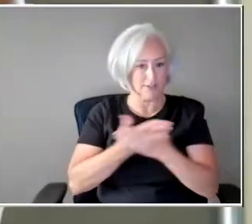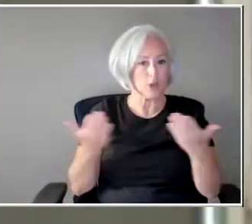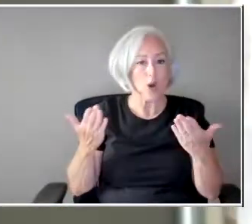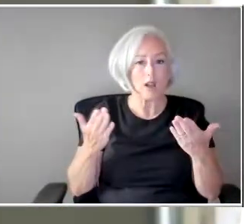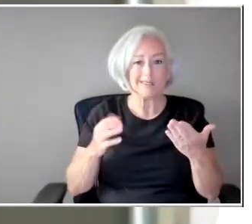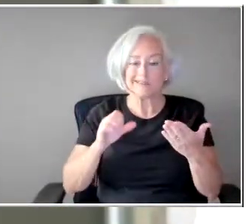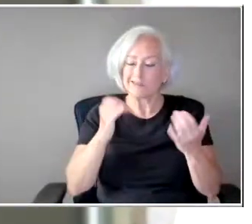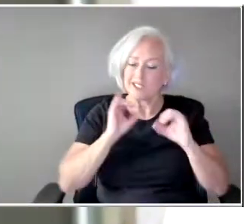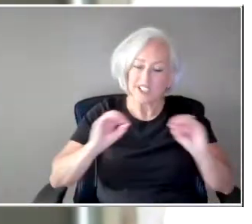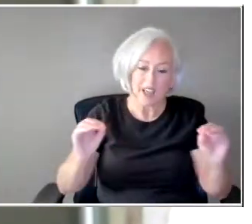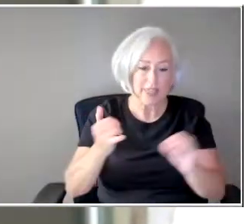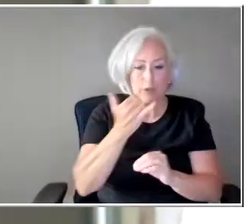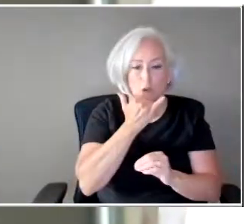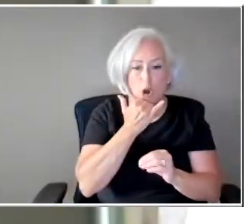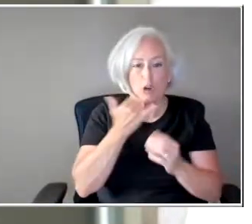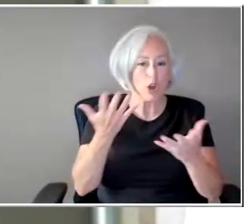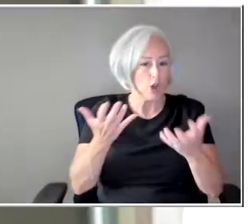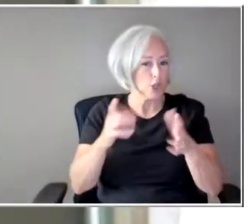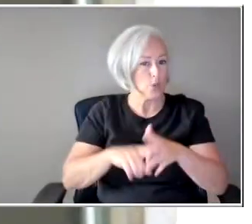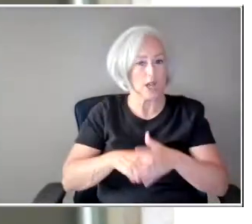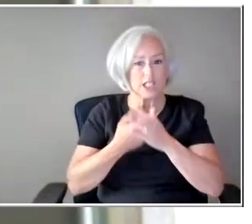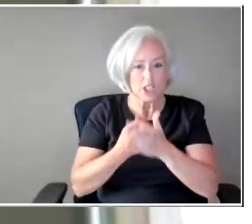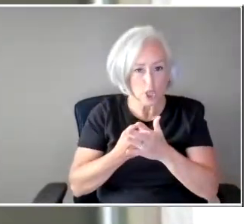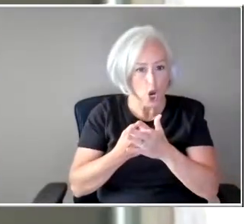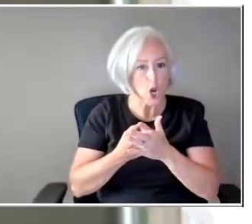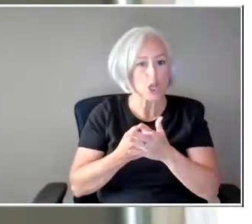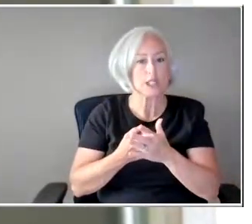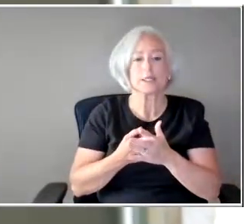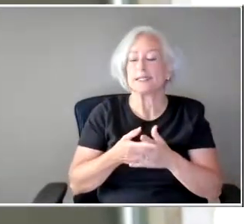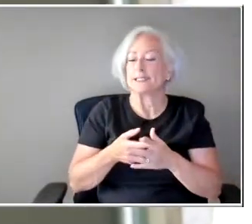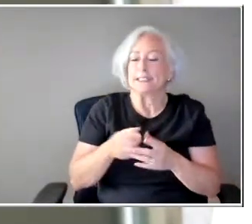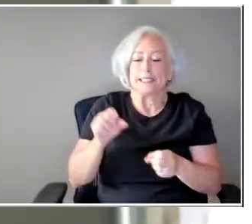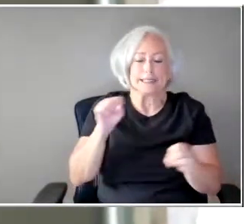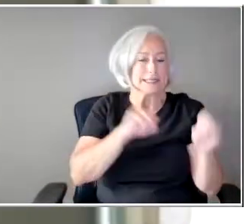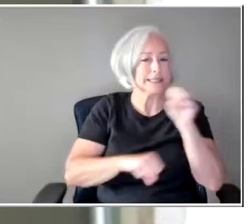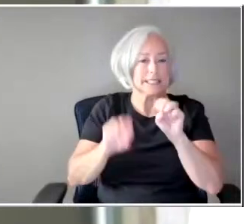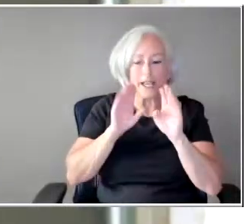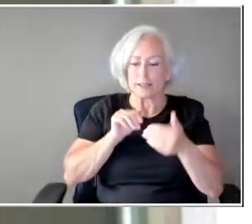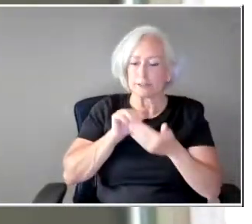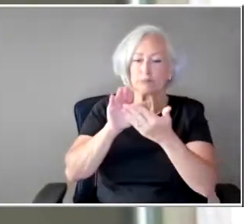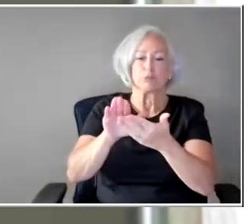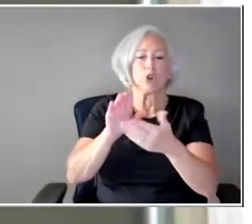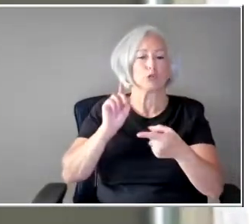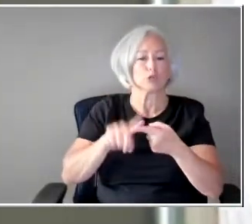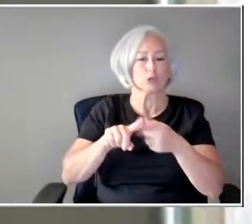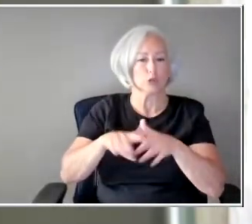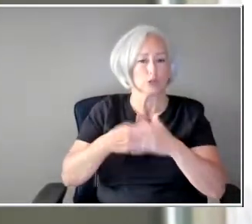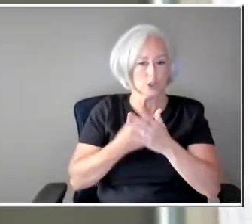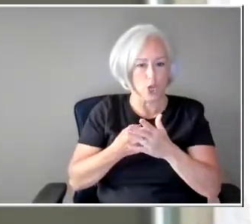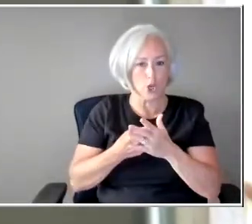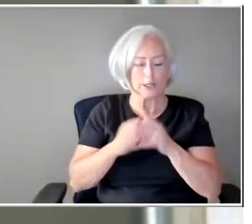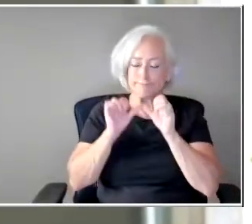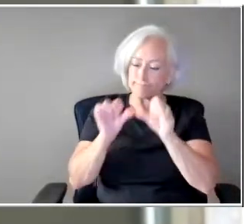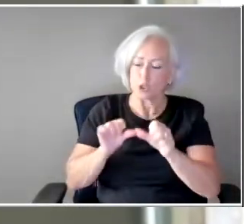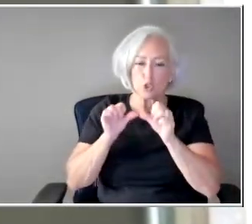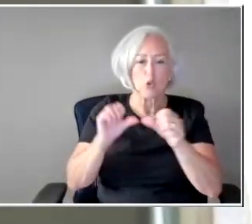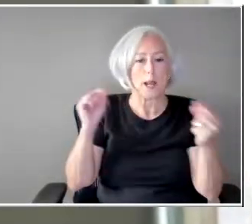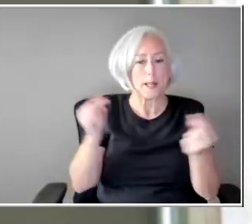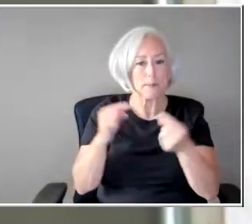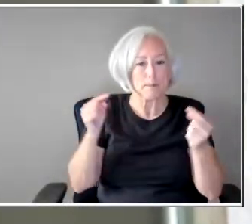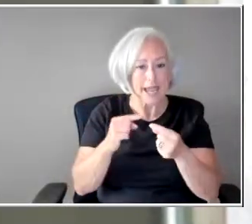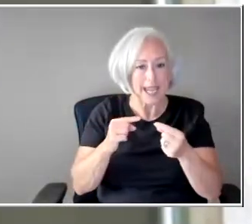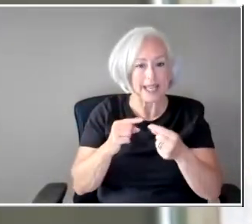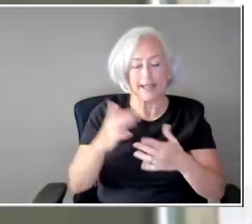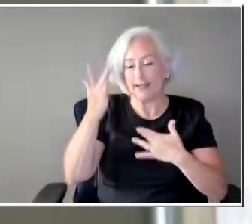way, a scientific way of getting started. But it can also, chronic pain, illness, you know, corrective exercise really can be for